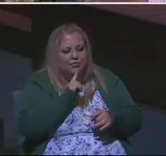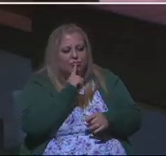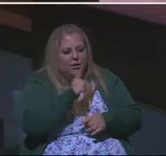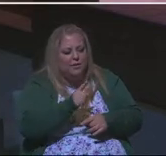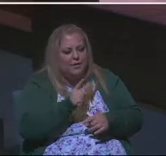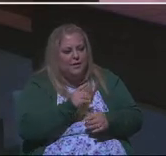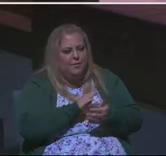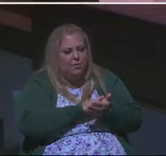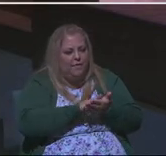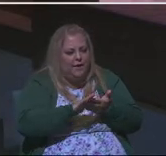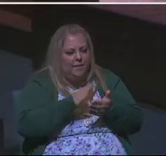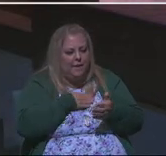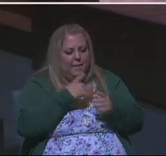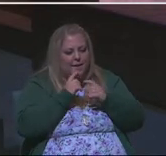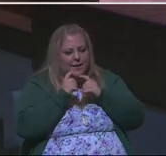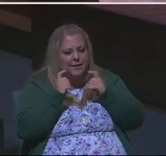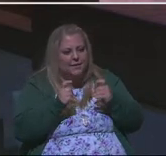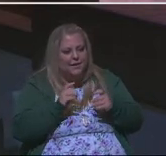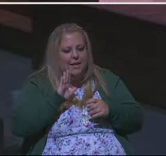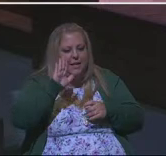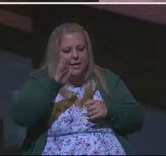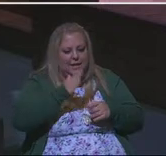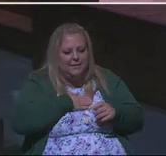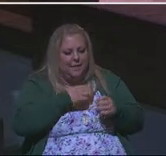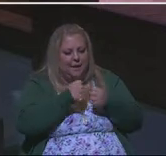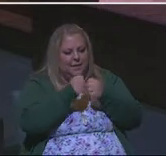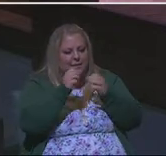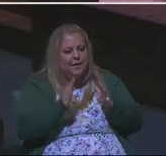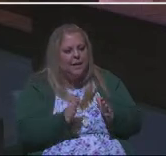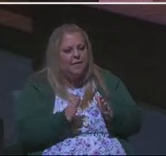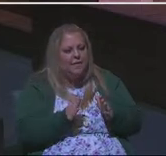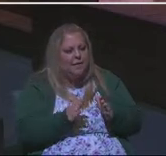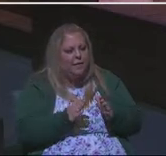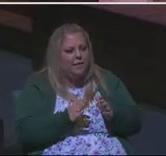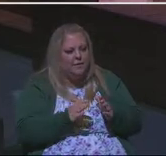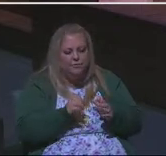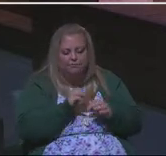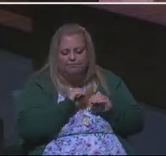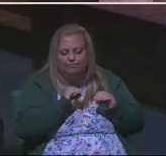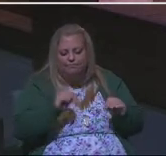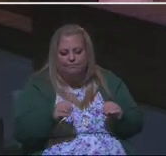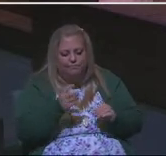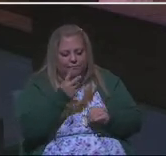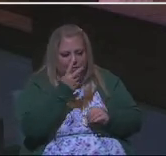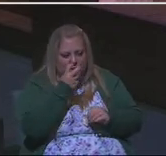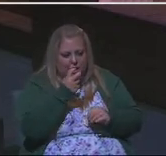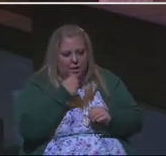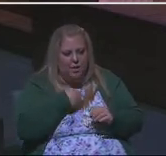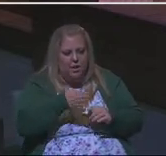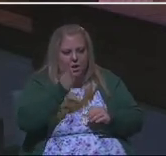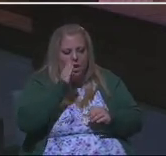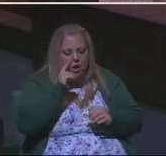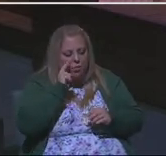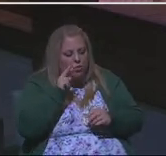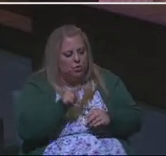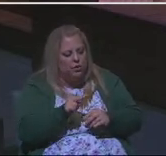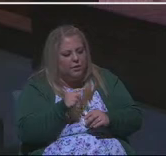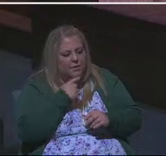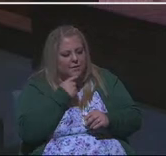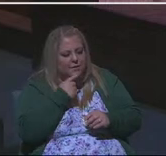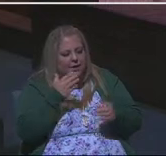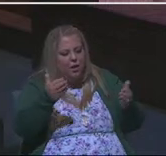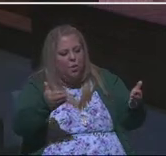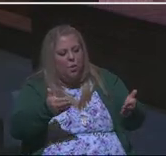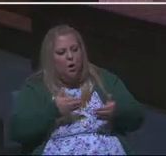sin, and he is my Savior. Beyond the shadow of a doubt, God will look at you and say, welcome home,